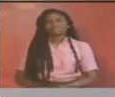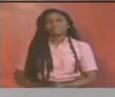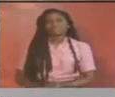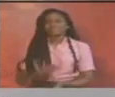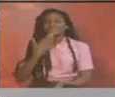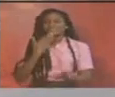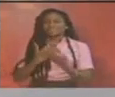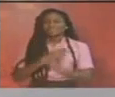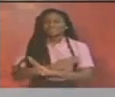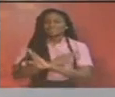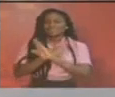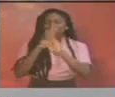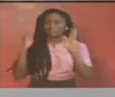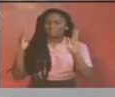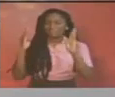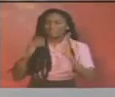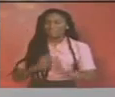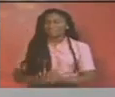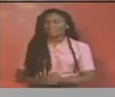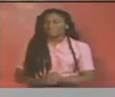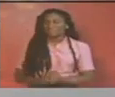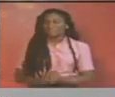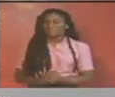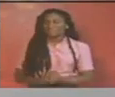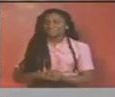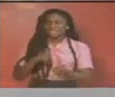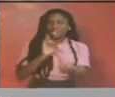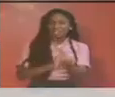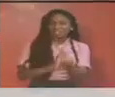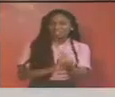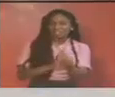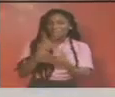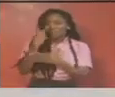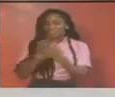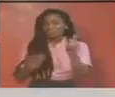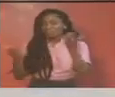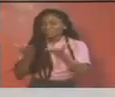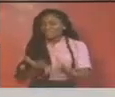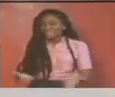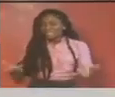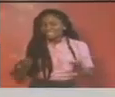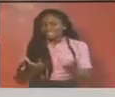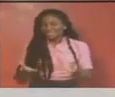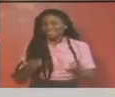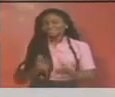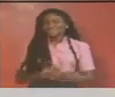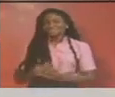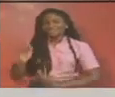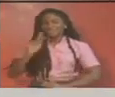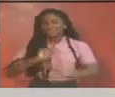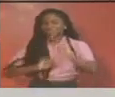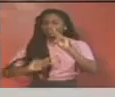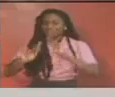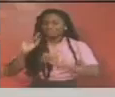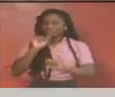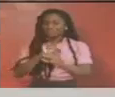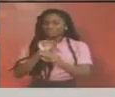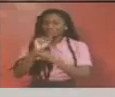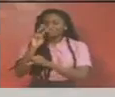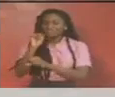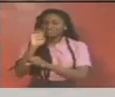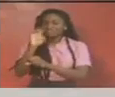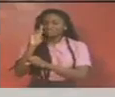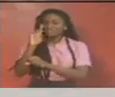Ms. Alcantara. Good morning to Dr. Extavor and to Dr. Suknanan, members of the media, members of the viewing and listening